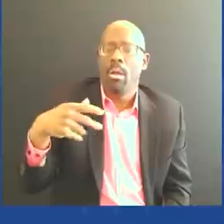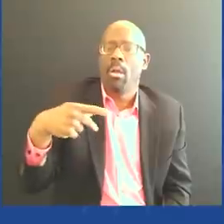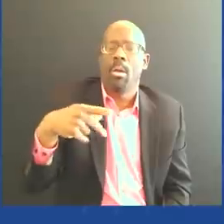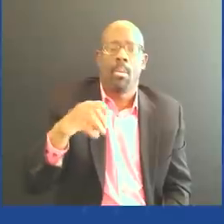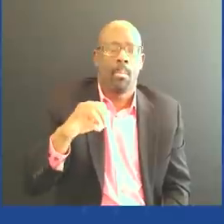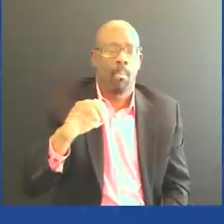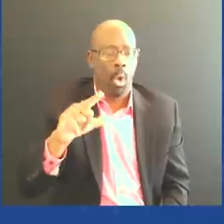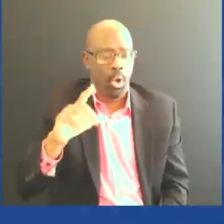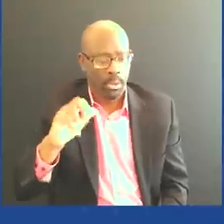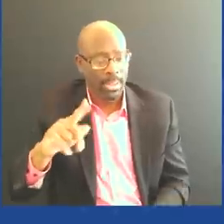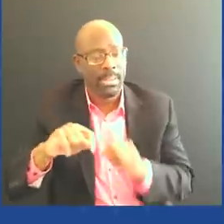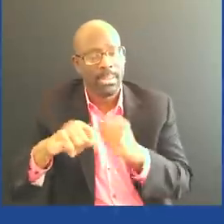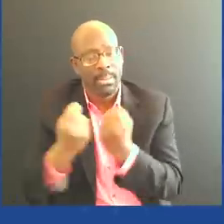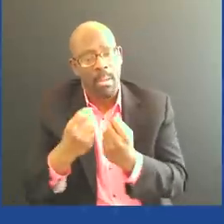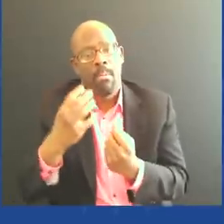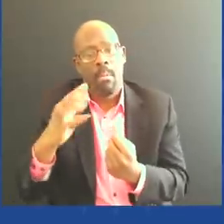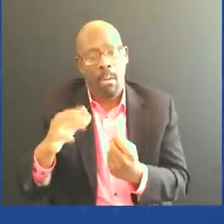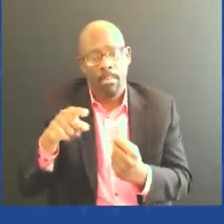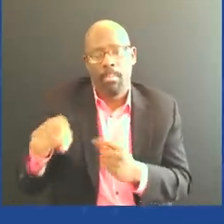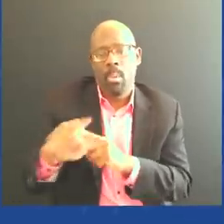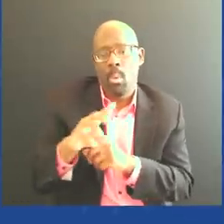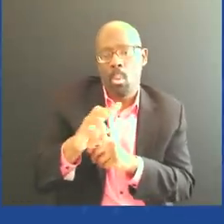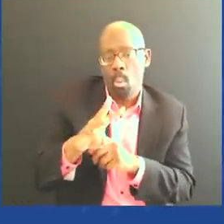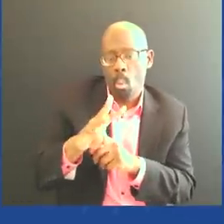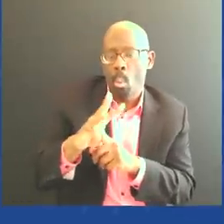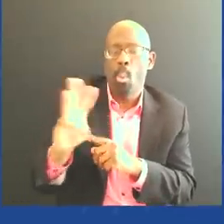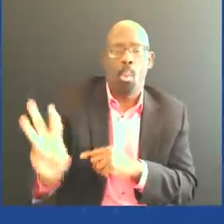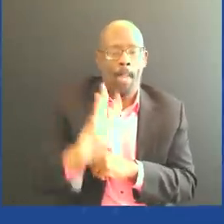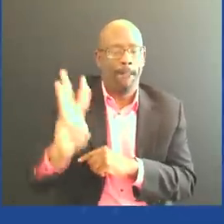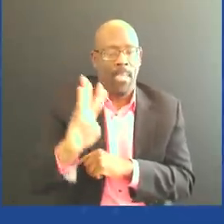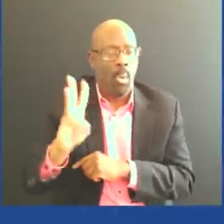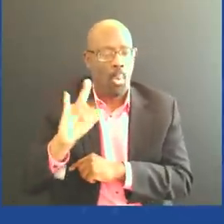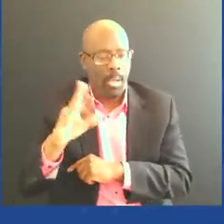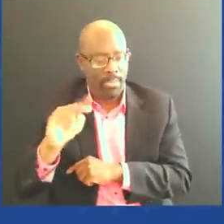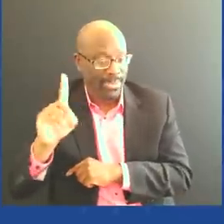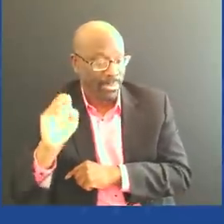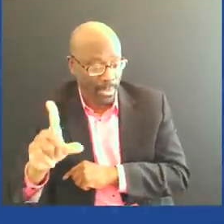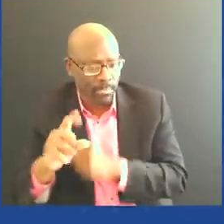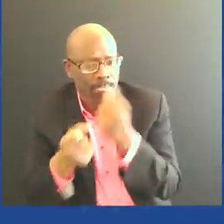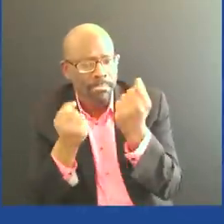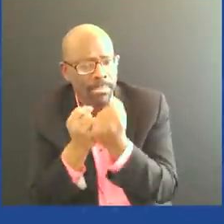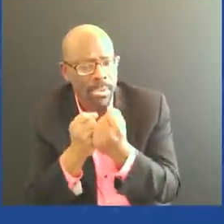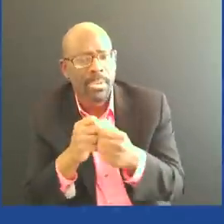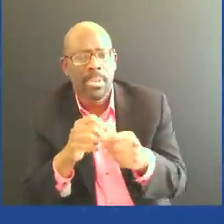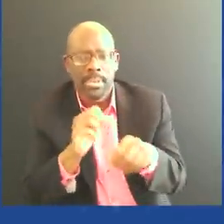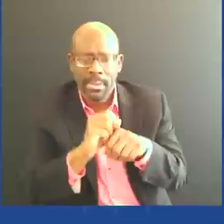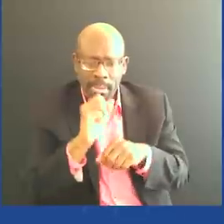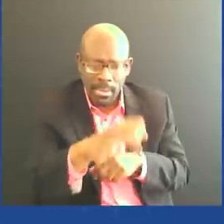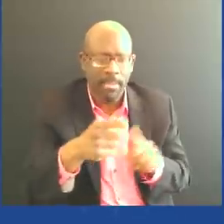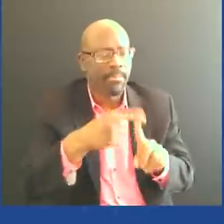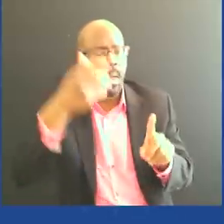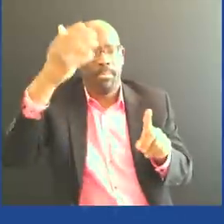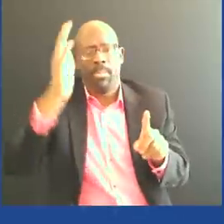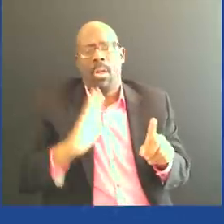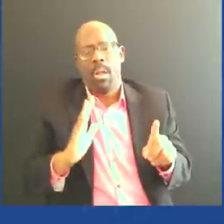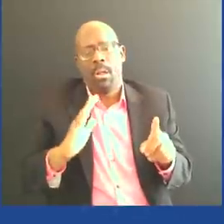donors whose support has been a godsend. Let's give them all a nice round of applause. God bless you all, and thank you.